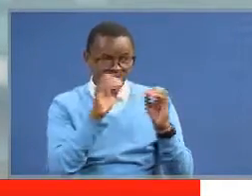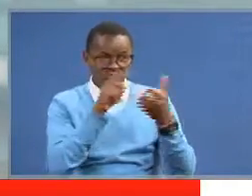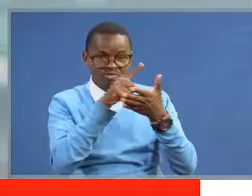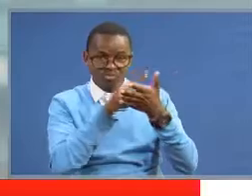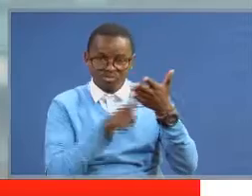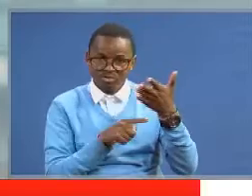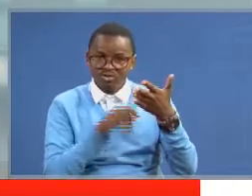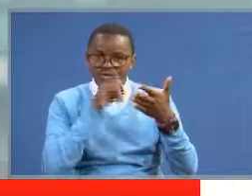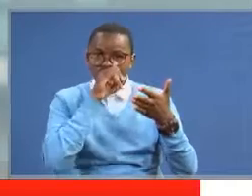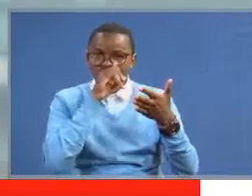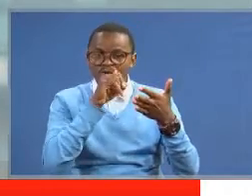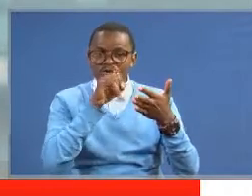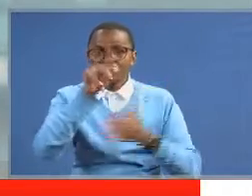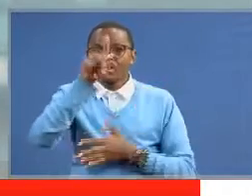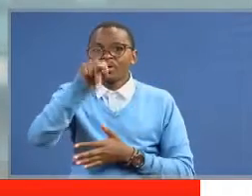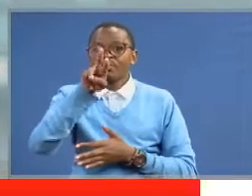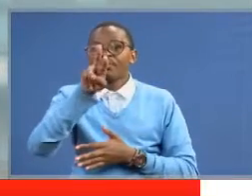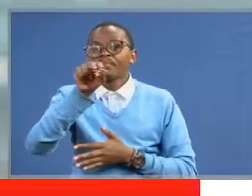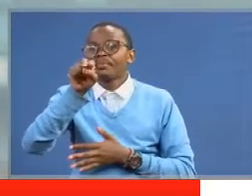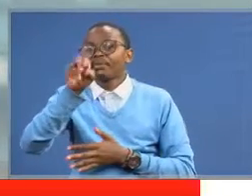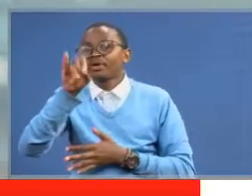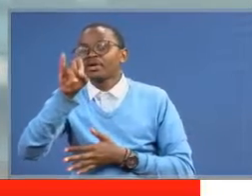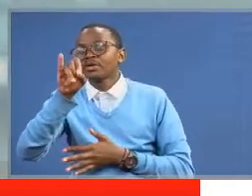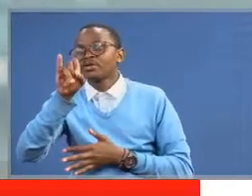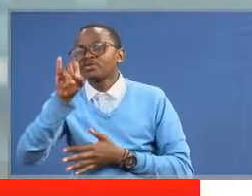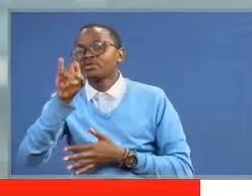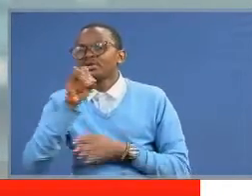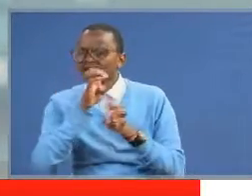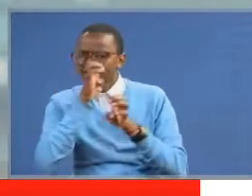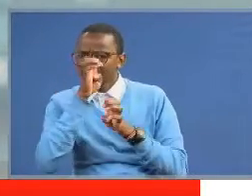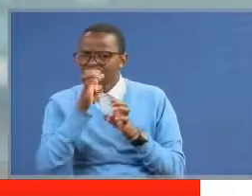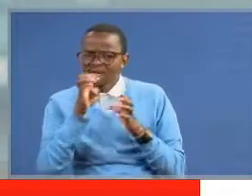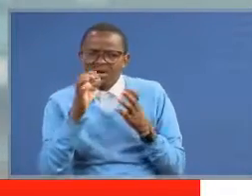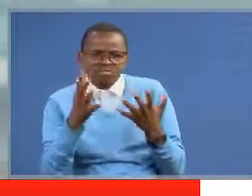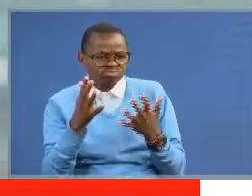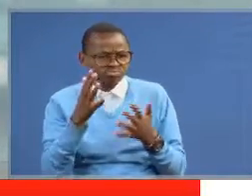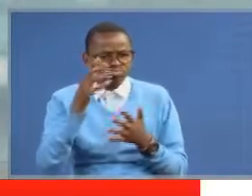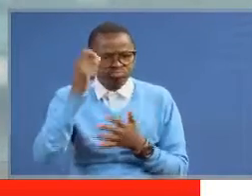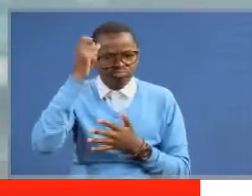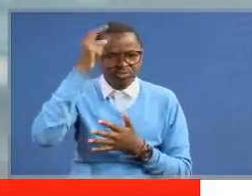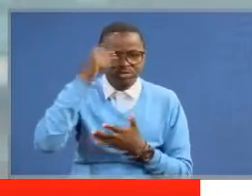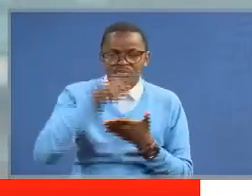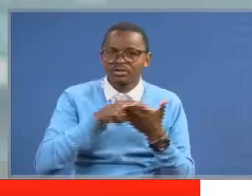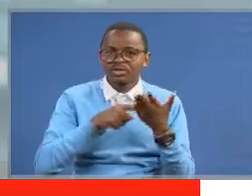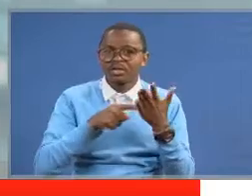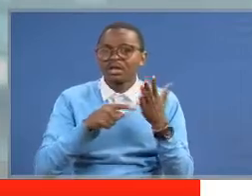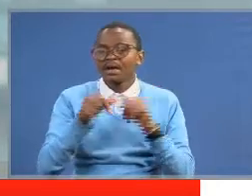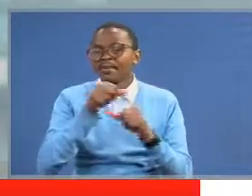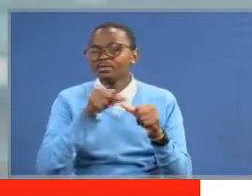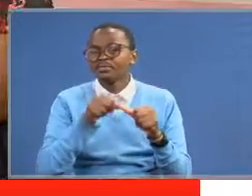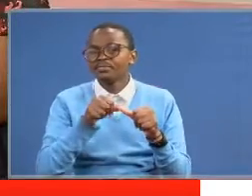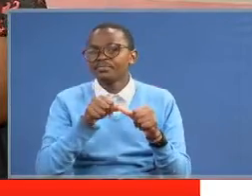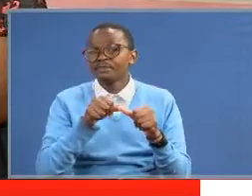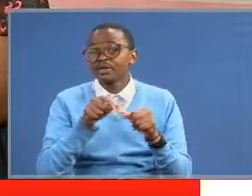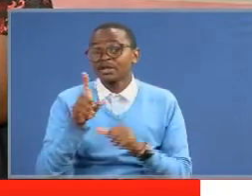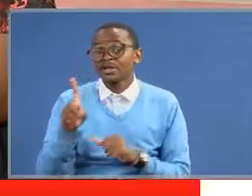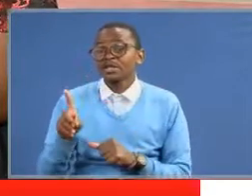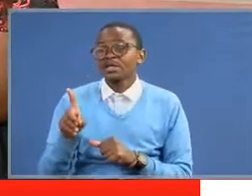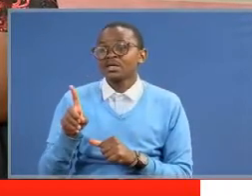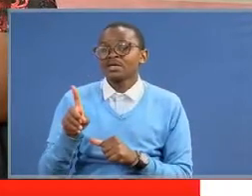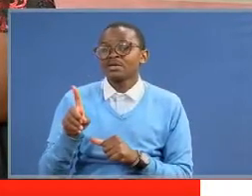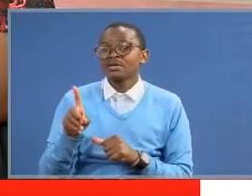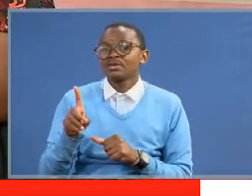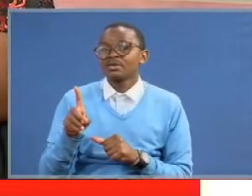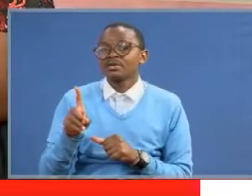exactly you do. What is Pwani Techno Girls? Can you just break it down so that we get to understand what it is all about? Okay, so Pwani Techno Girls